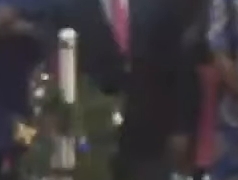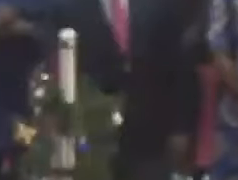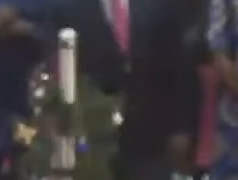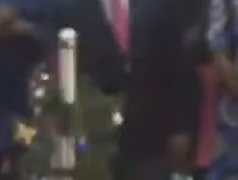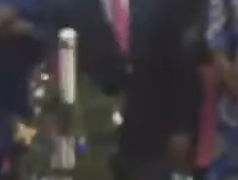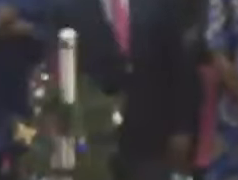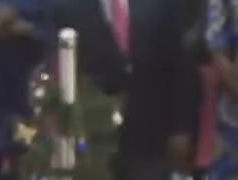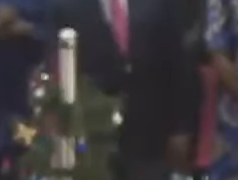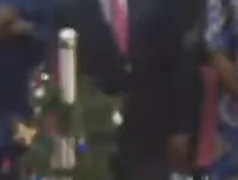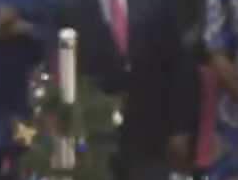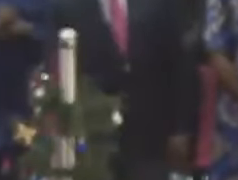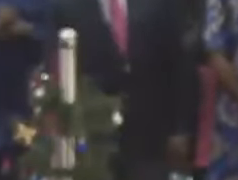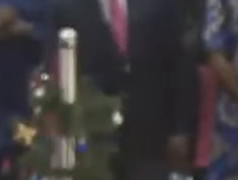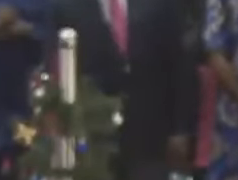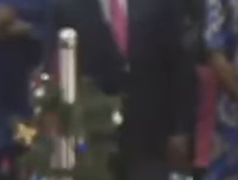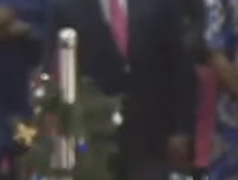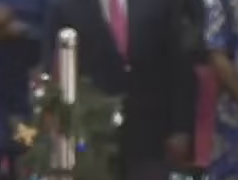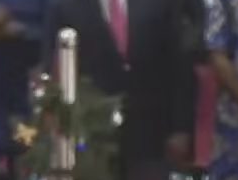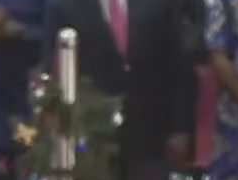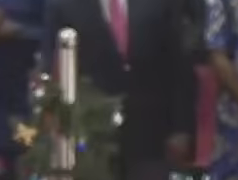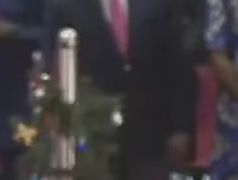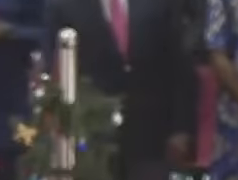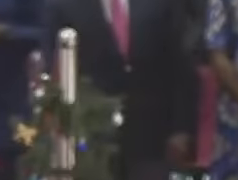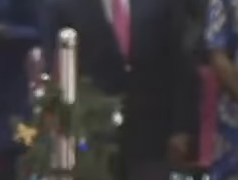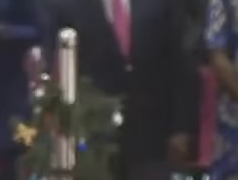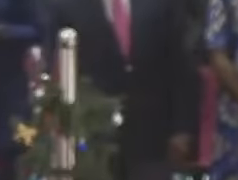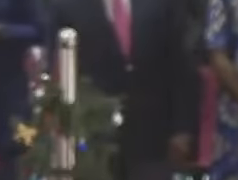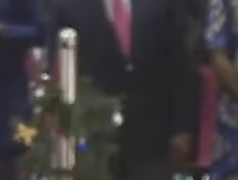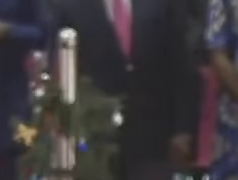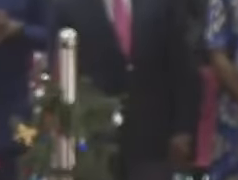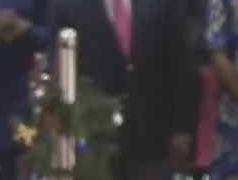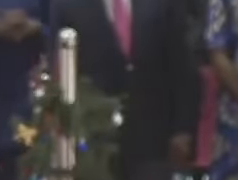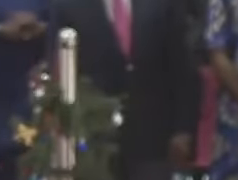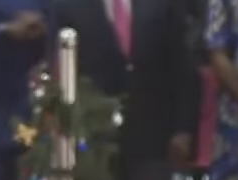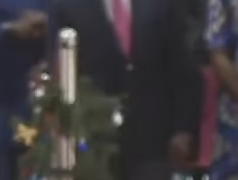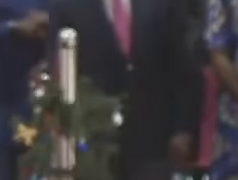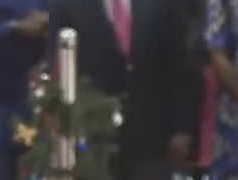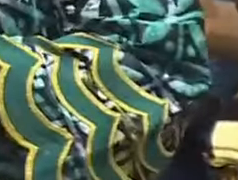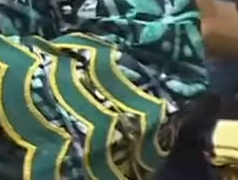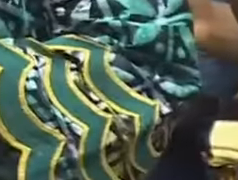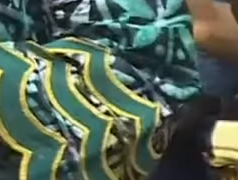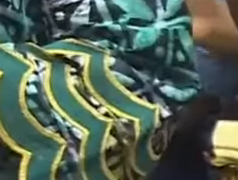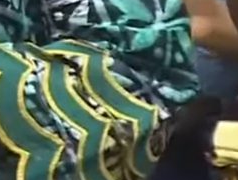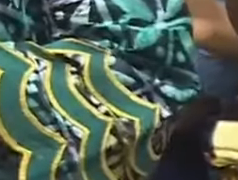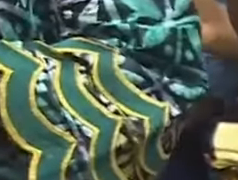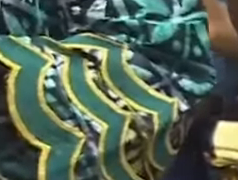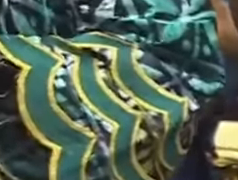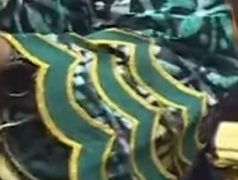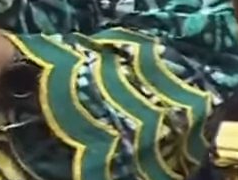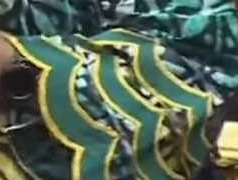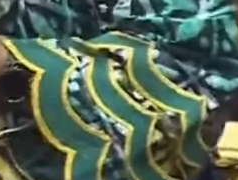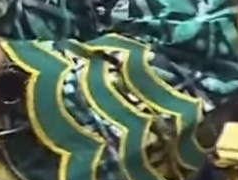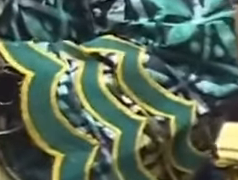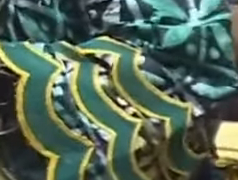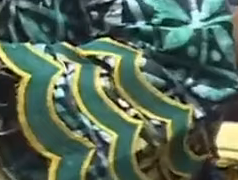All the blessings of this year, blow them into the homes of your children.